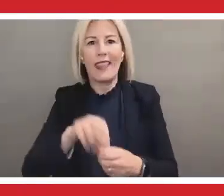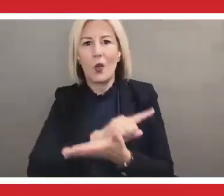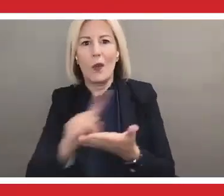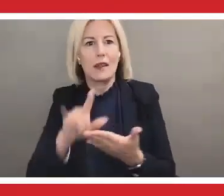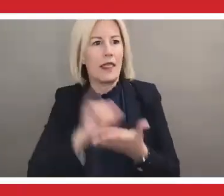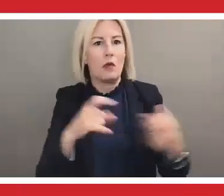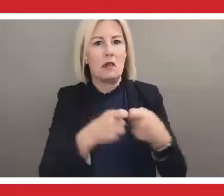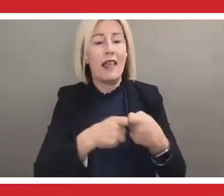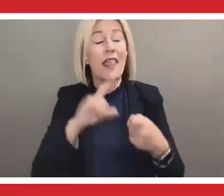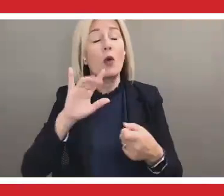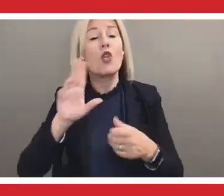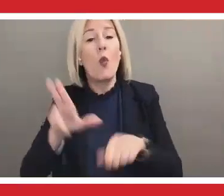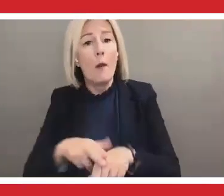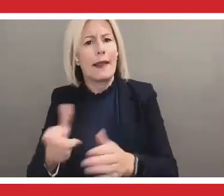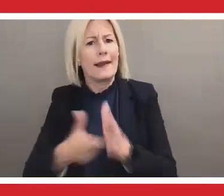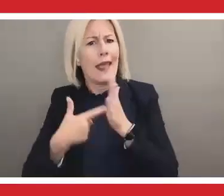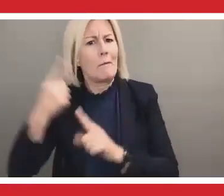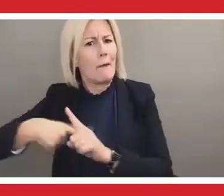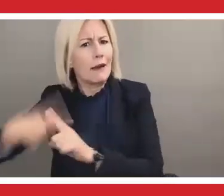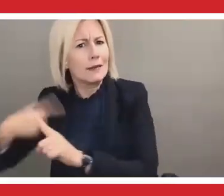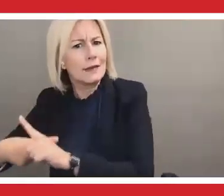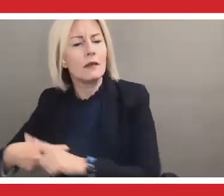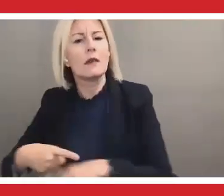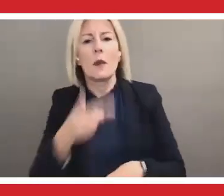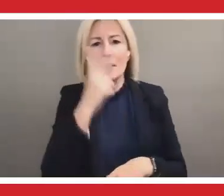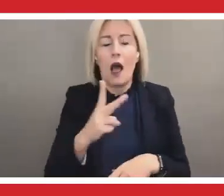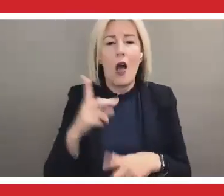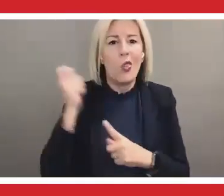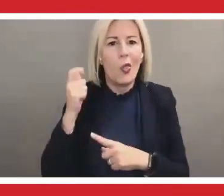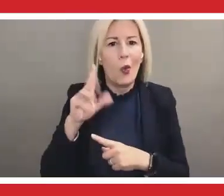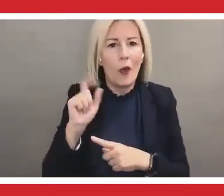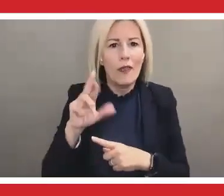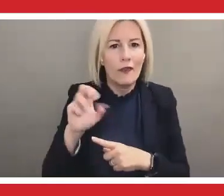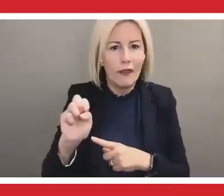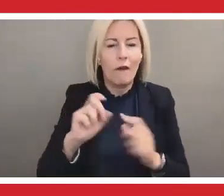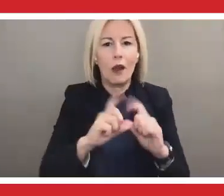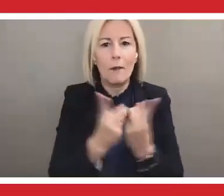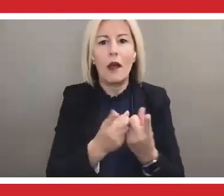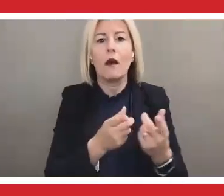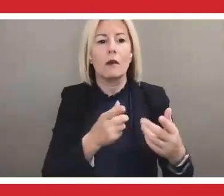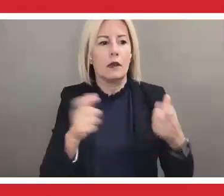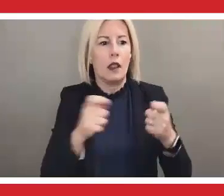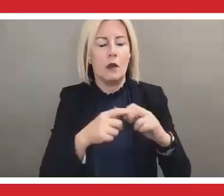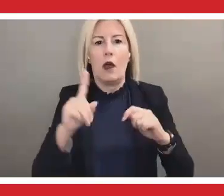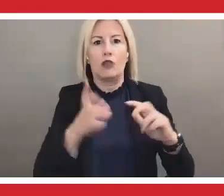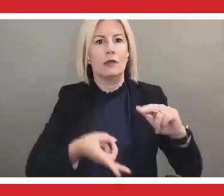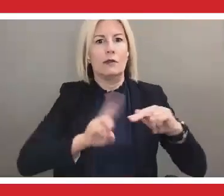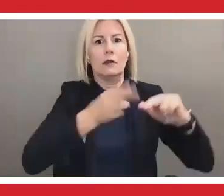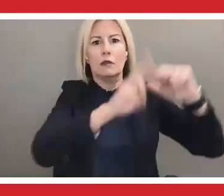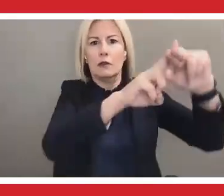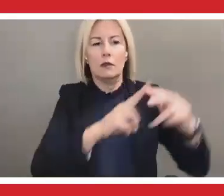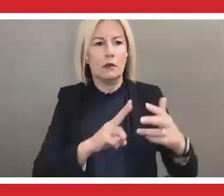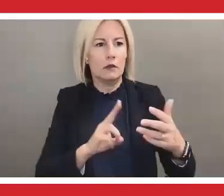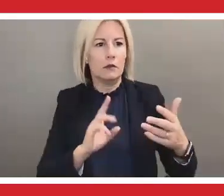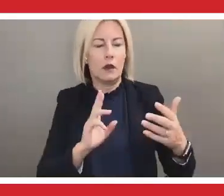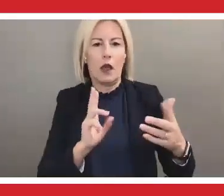months. We saw the welfare department able to deal with a 100% increase in claims of benefits because